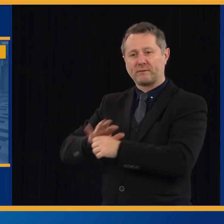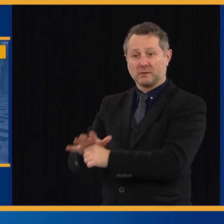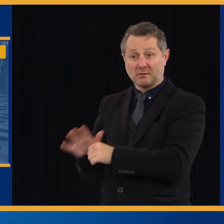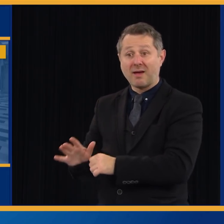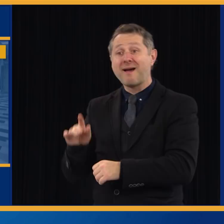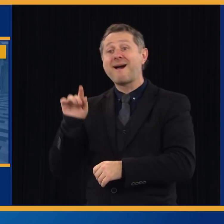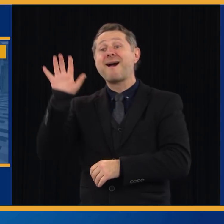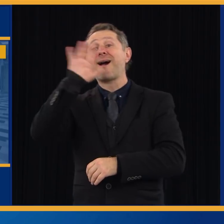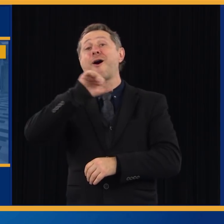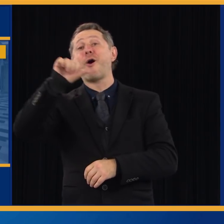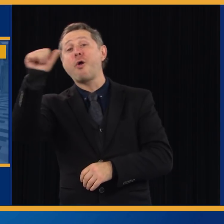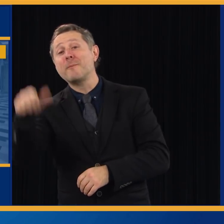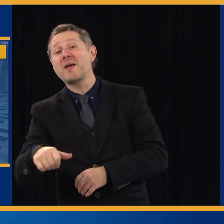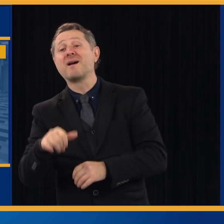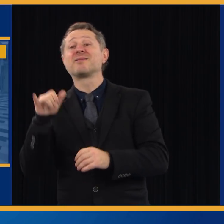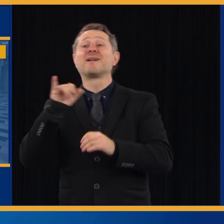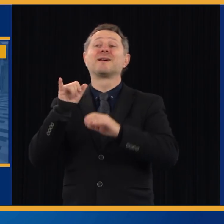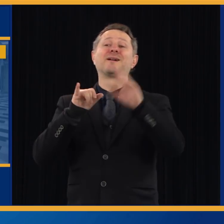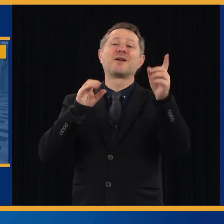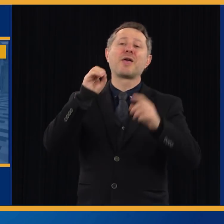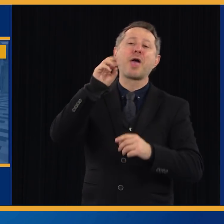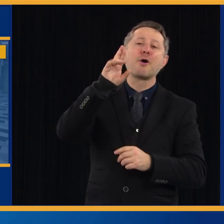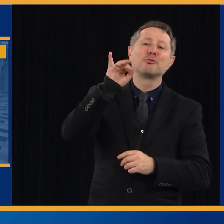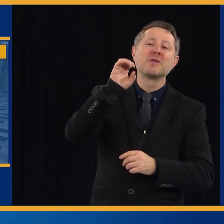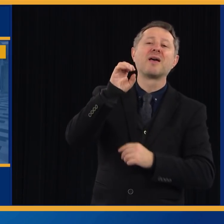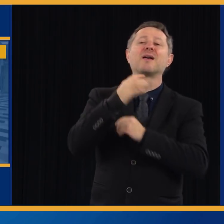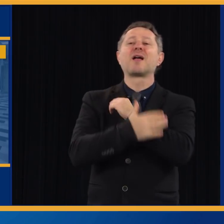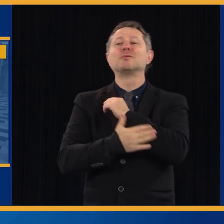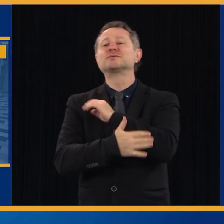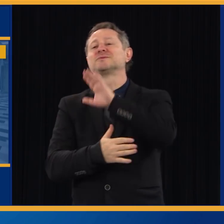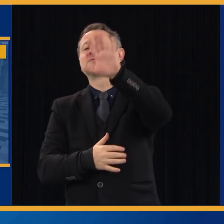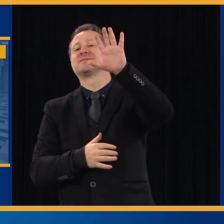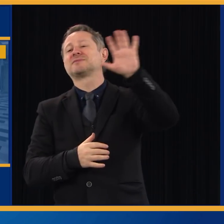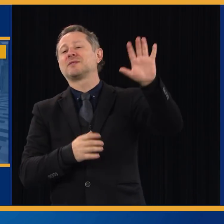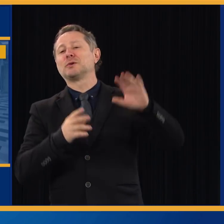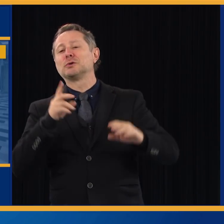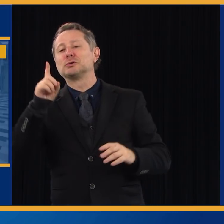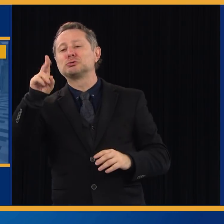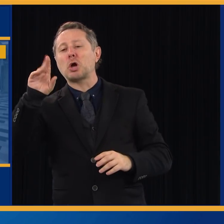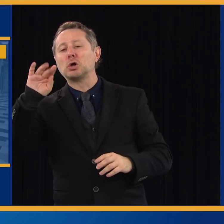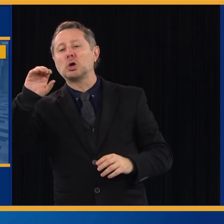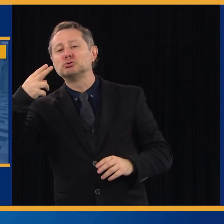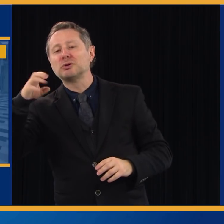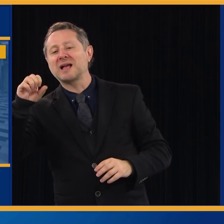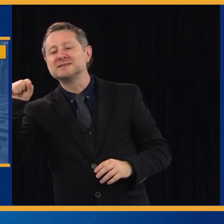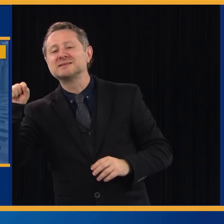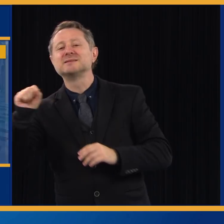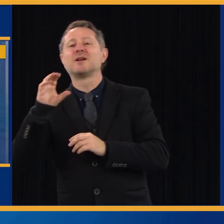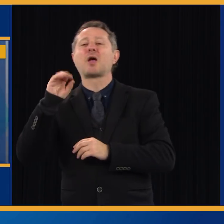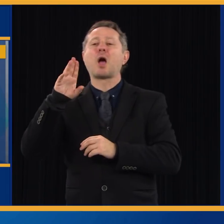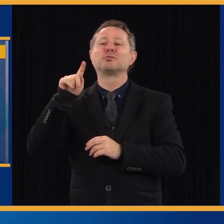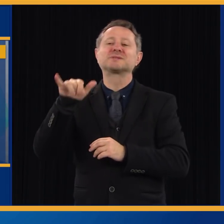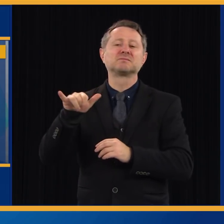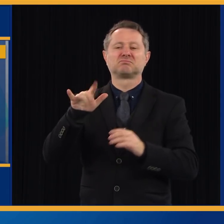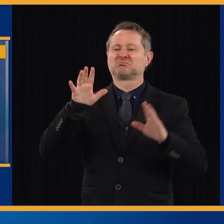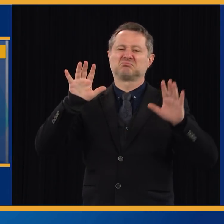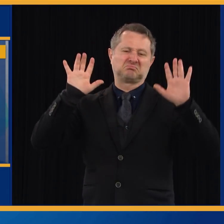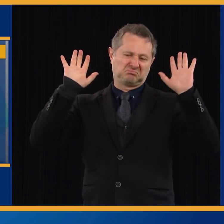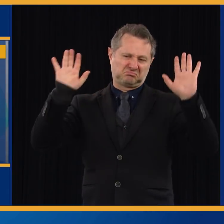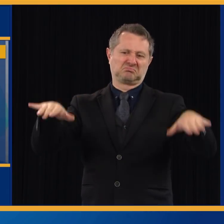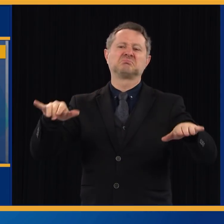or Dutchess and several other counties where we still need to protect those hospital beds in case we need them for